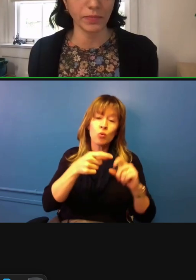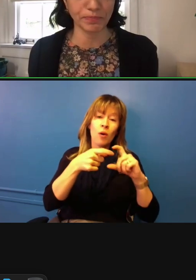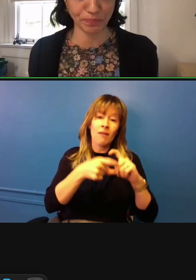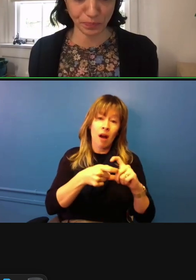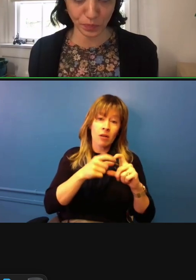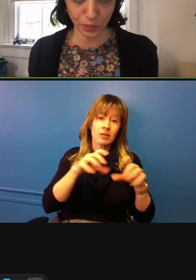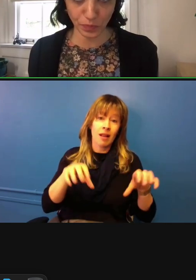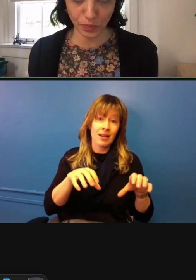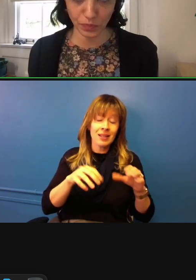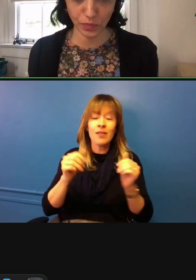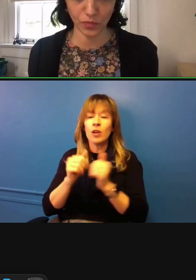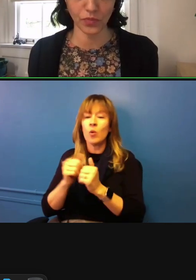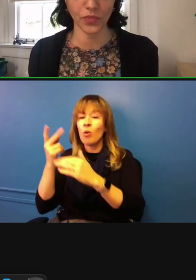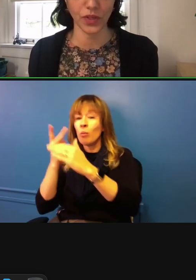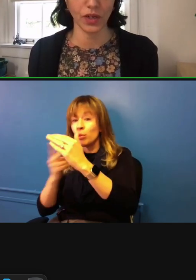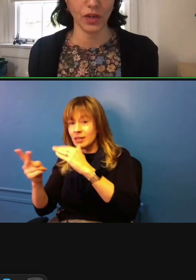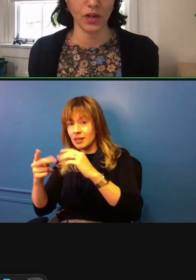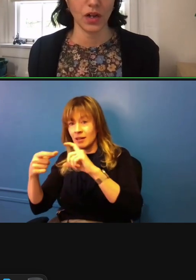activity.